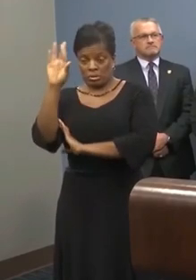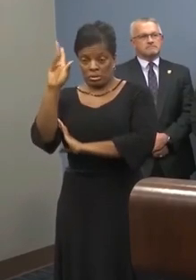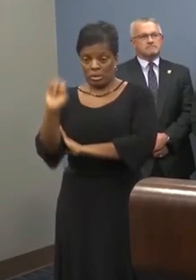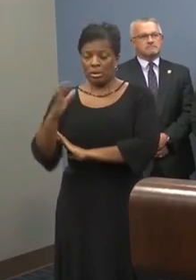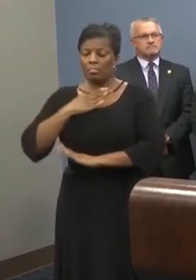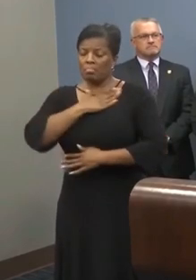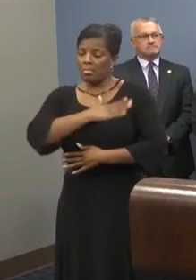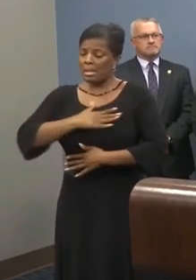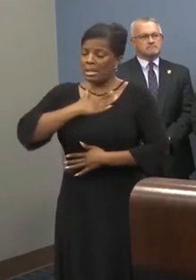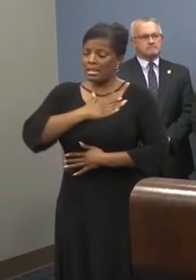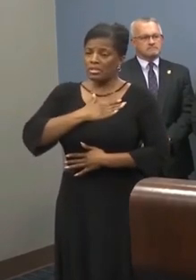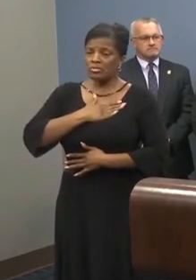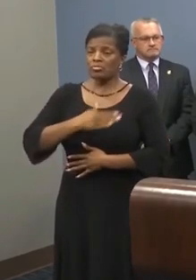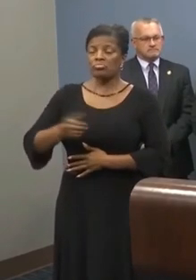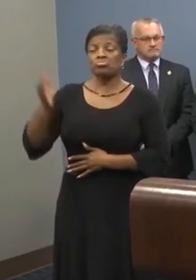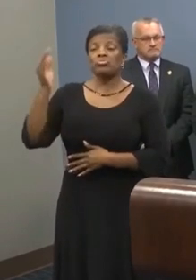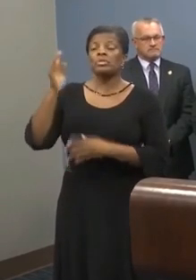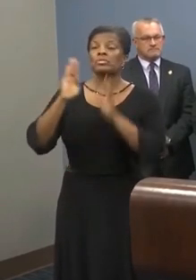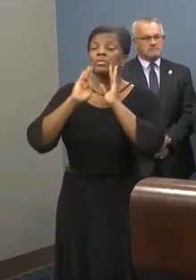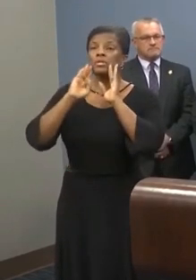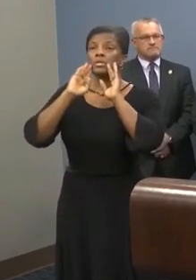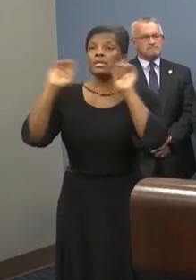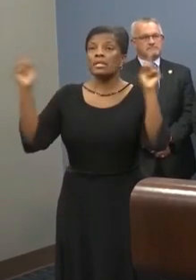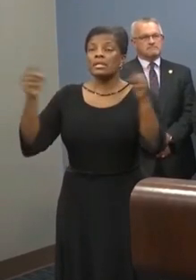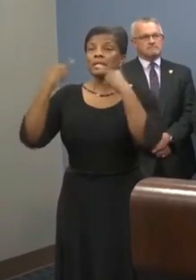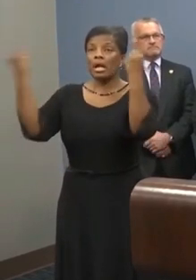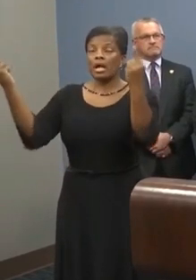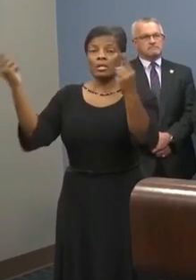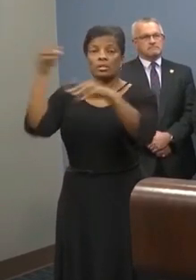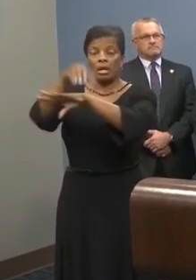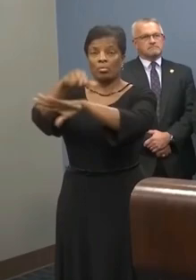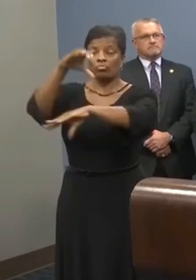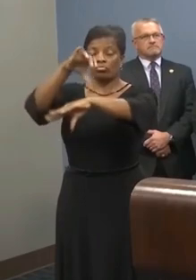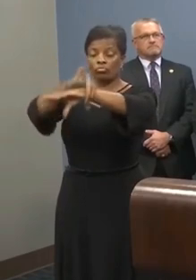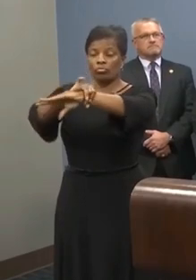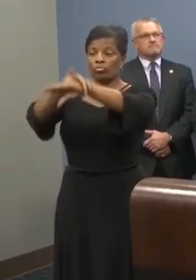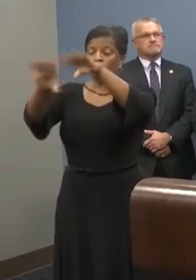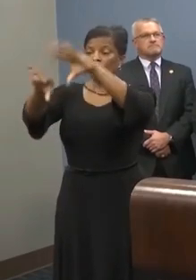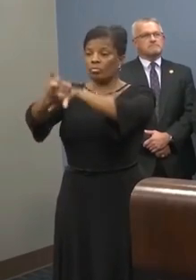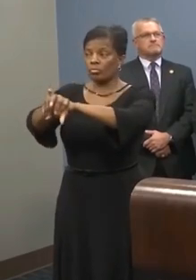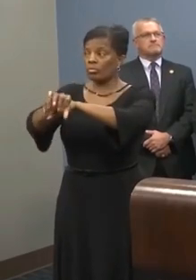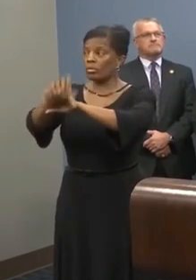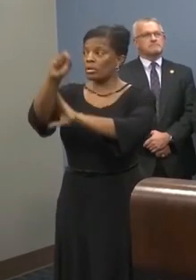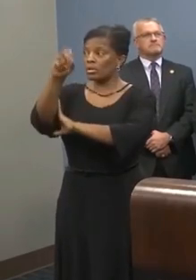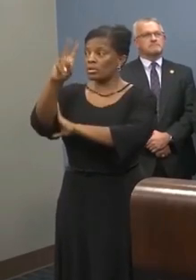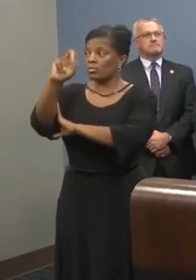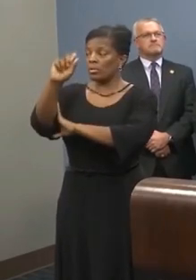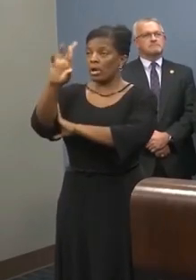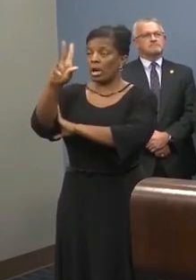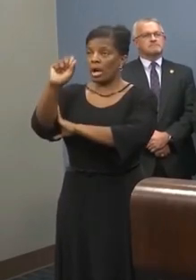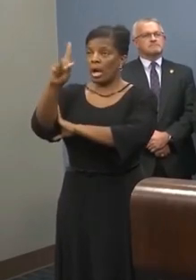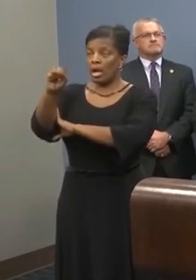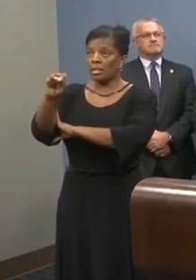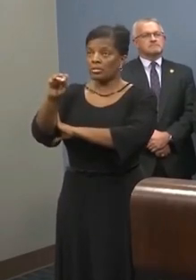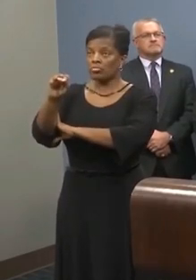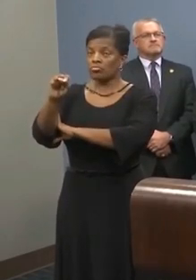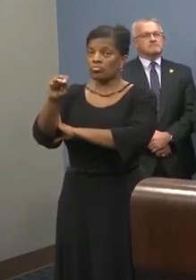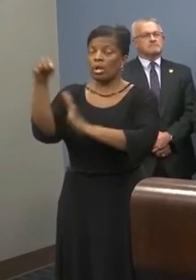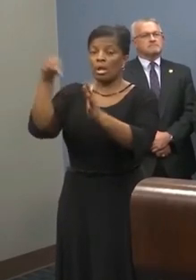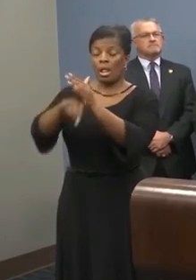I am pleased to announce that tonight we will be making an arrest. And she did happy. For Seminole Heights murders.